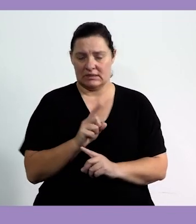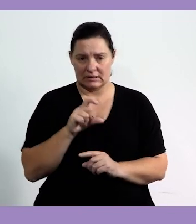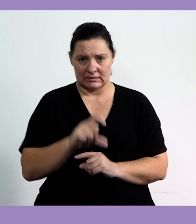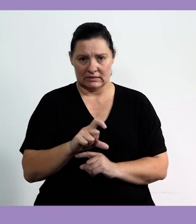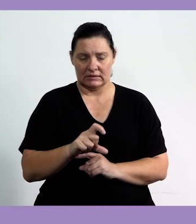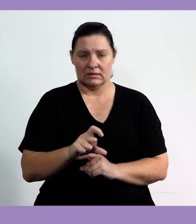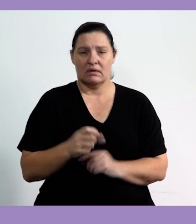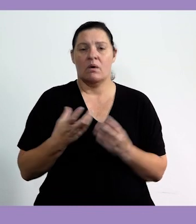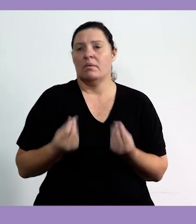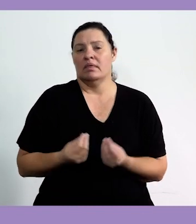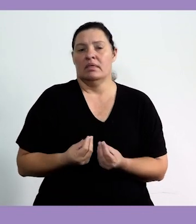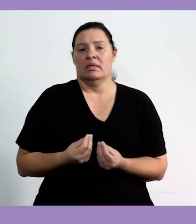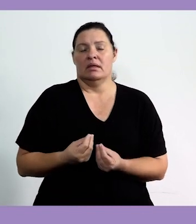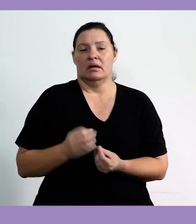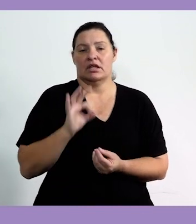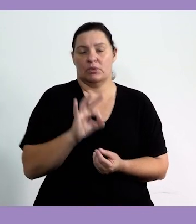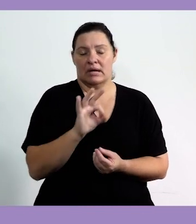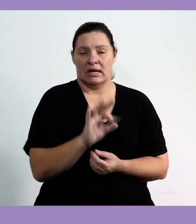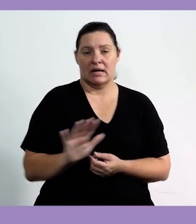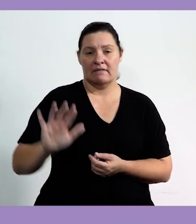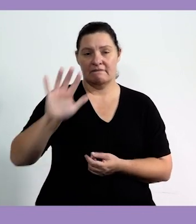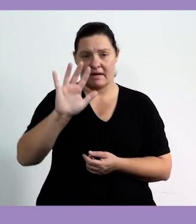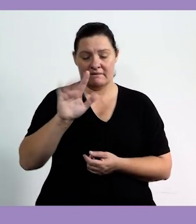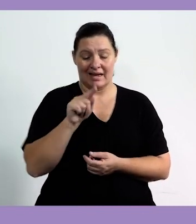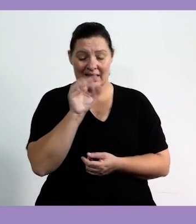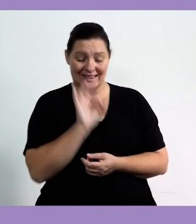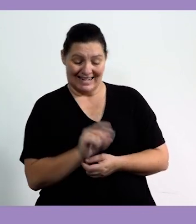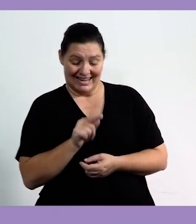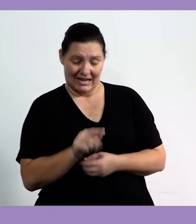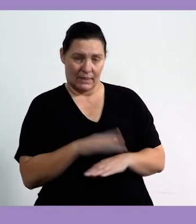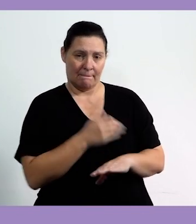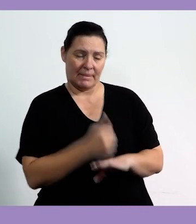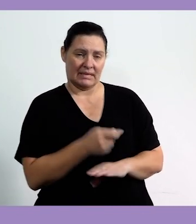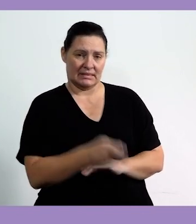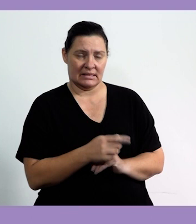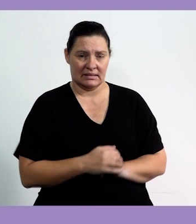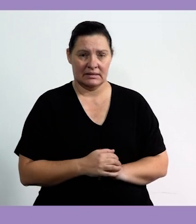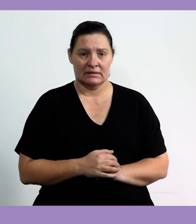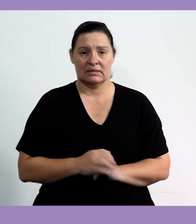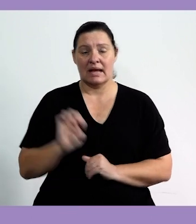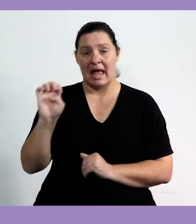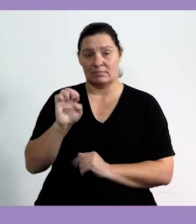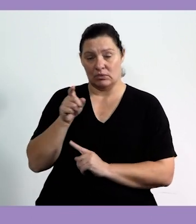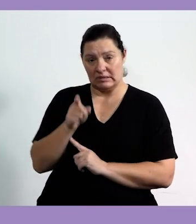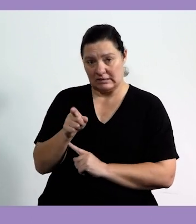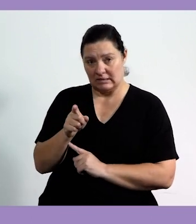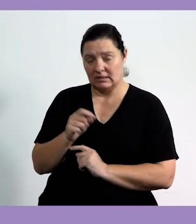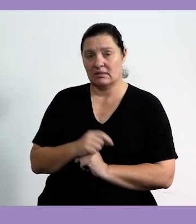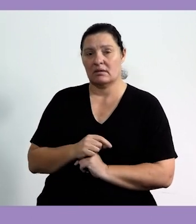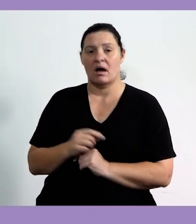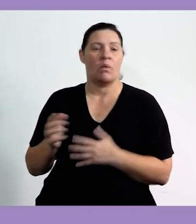So for example, with 3 exponent 5, the 3 is the base. Then we have